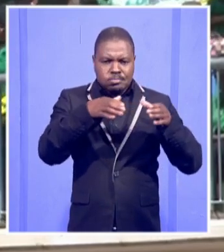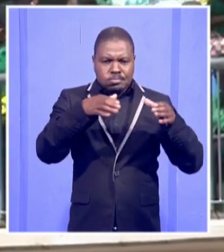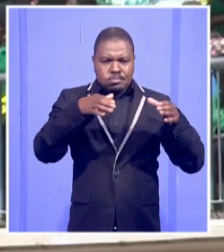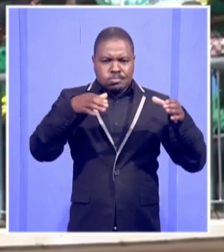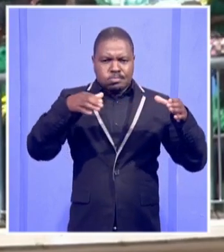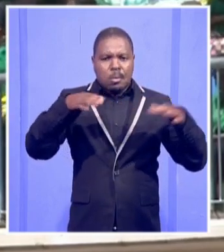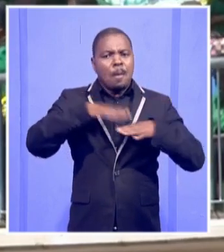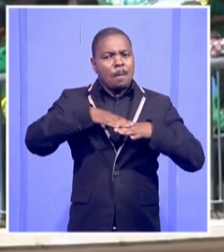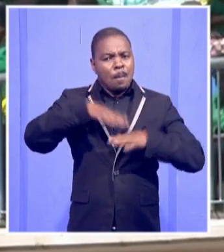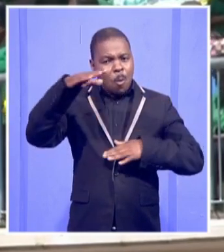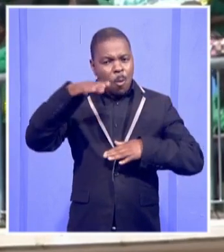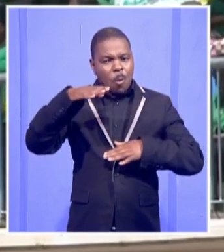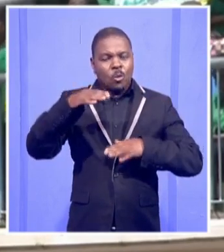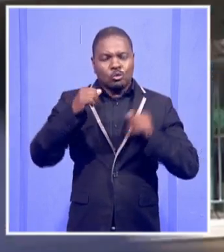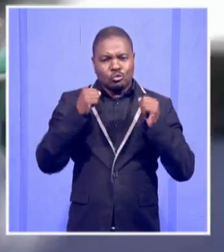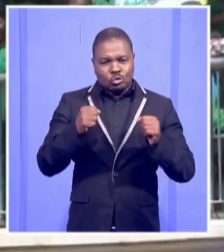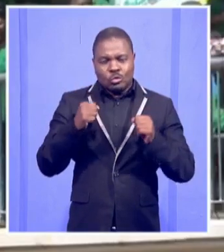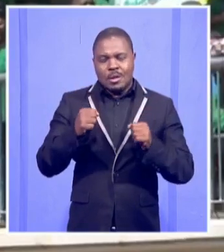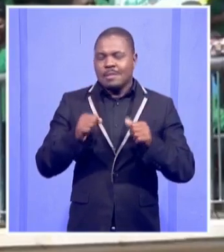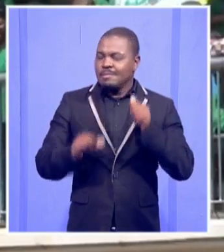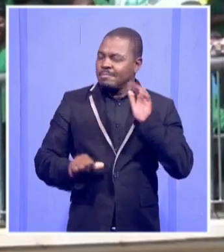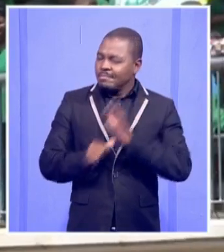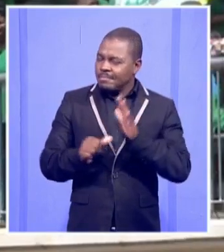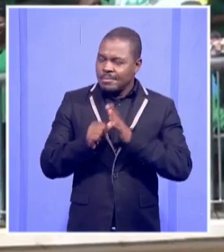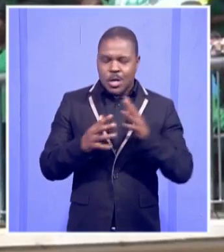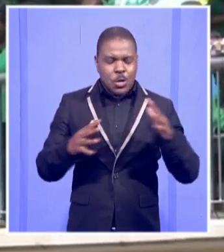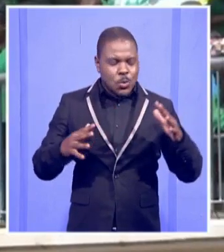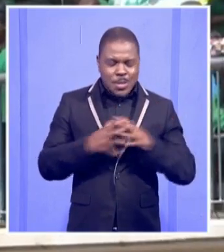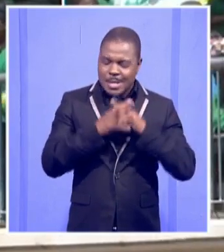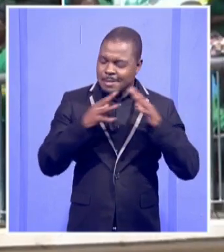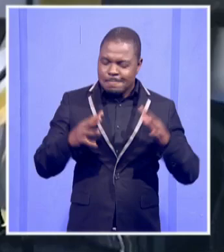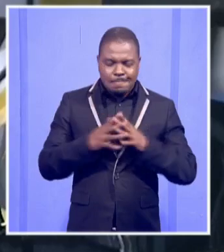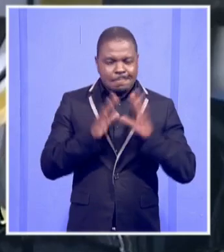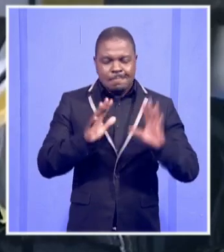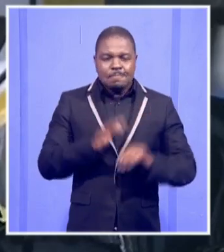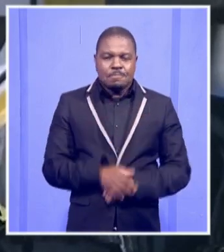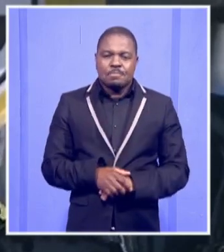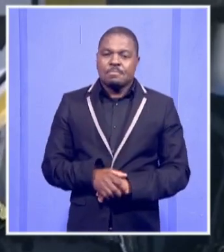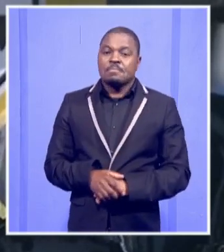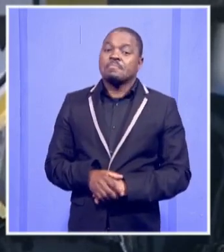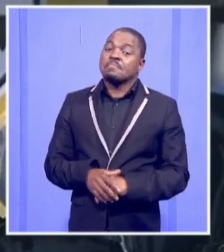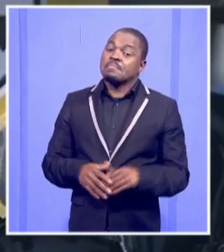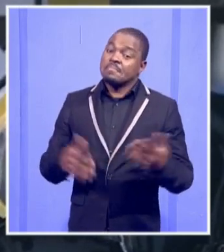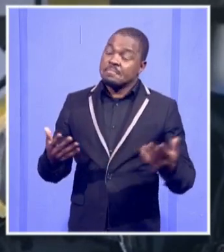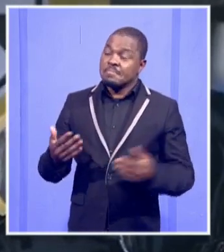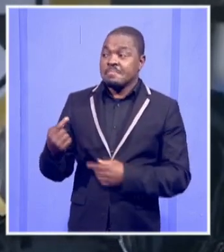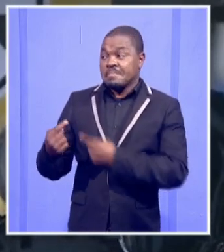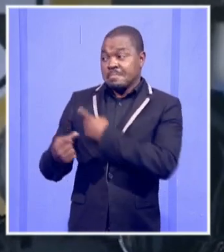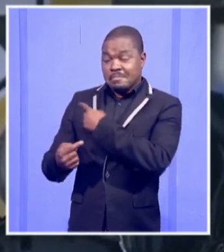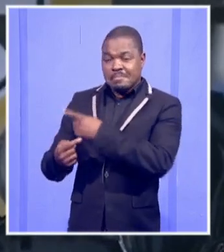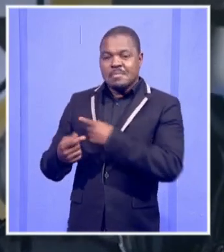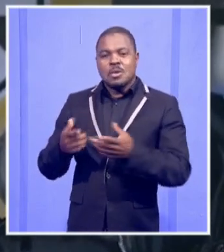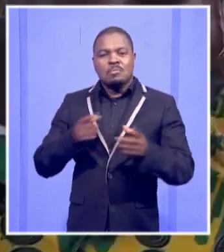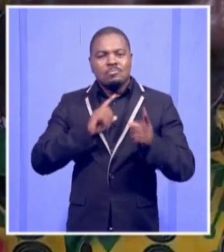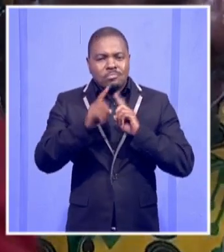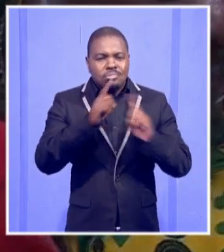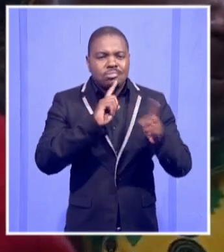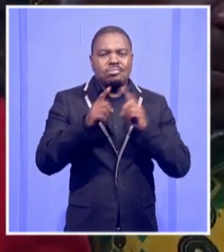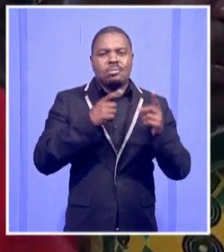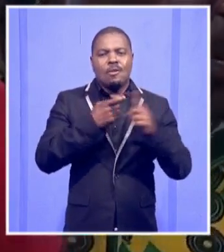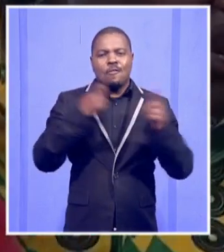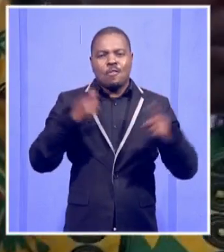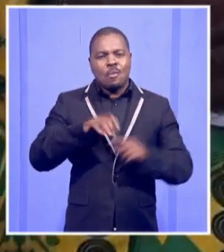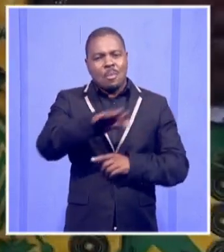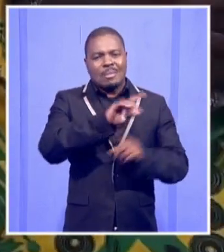is unity. Unity all the way. Well, these are various conversations and inputs coming out here from the